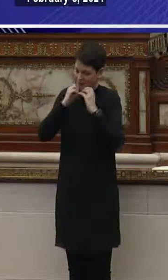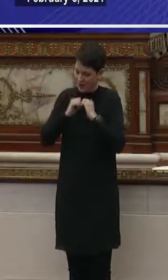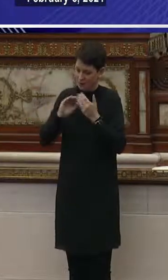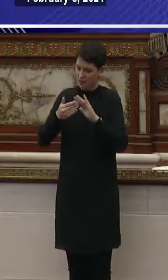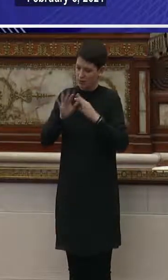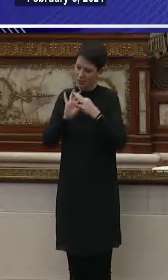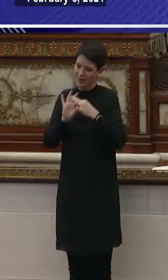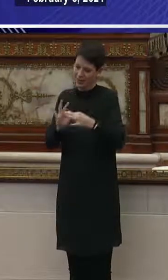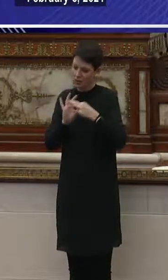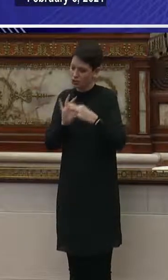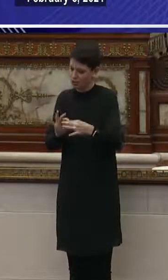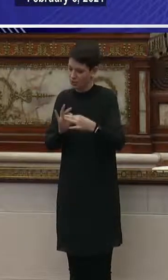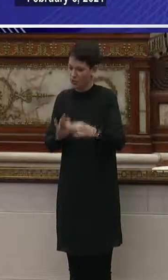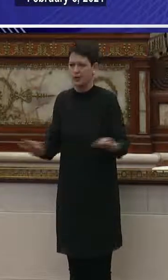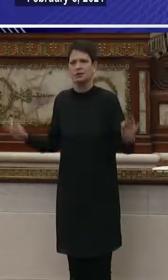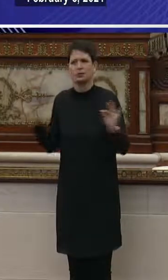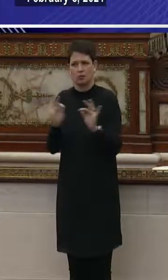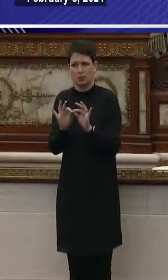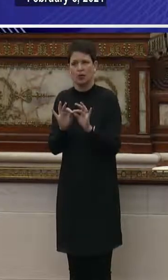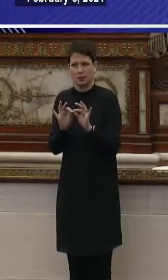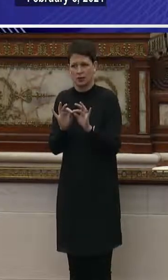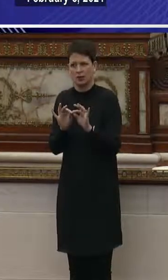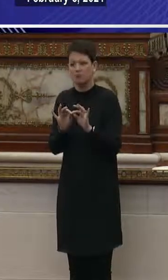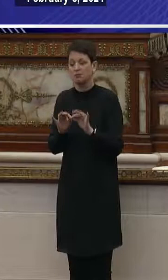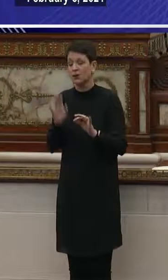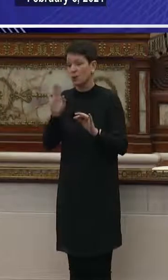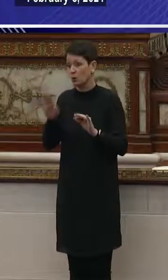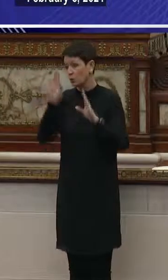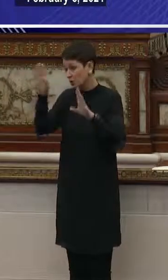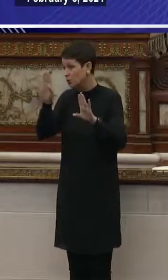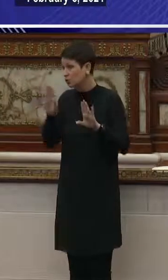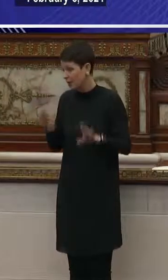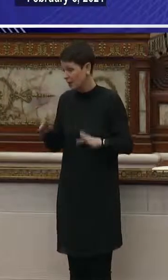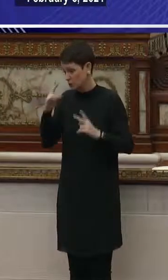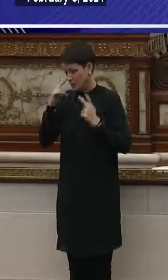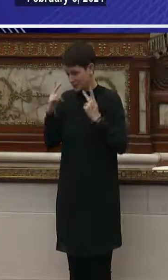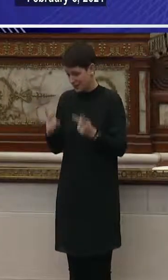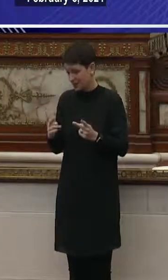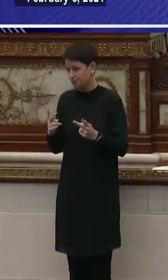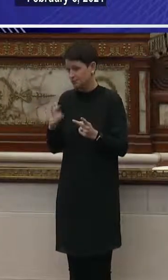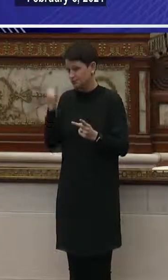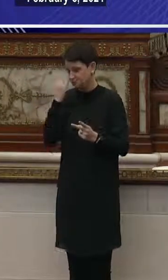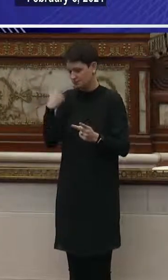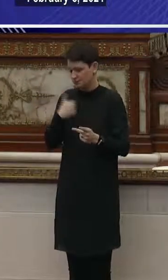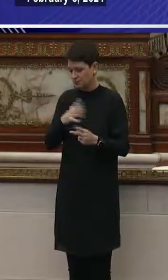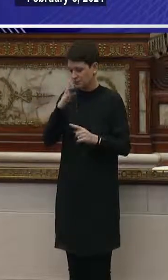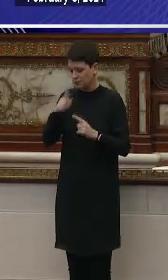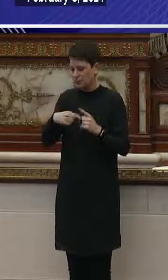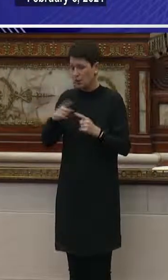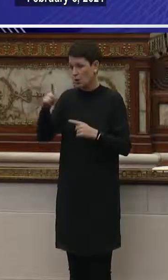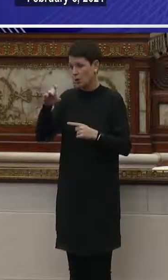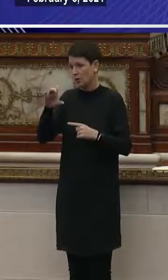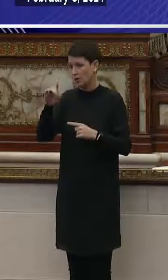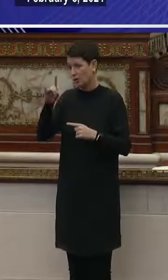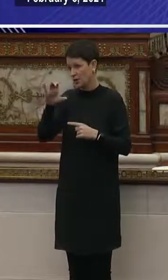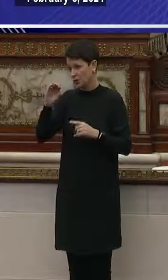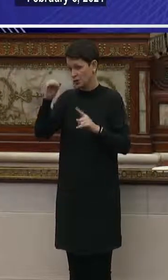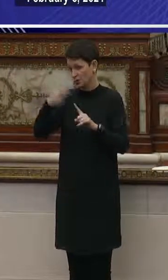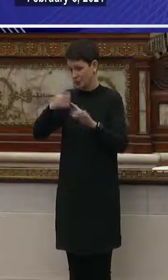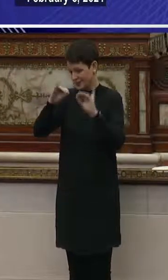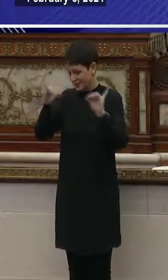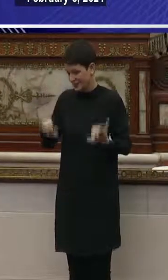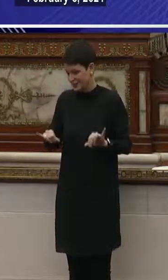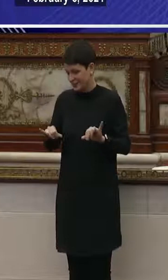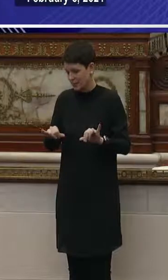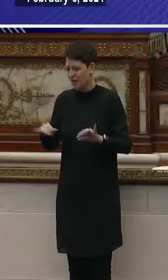community connections, and that's important to know. Now, it would be great to see if we're talking about a 100-point system,